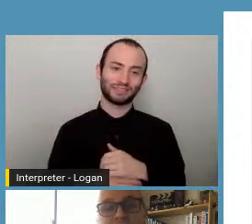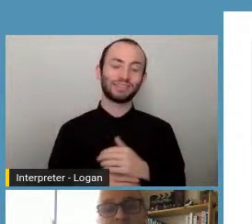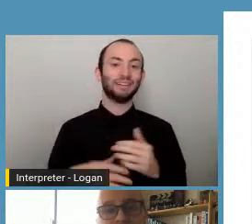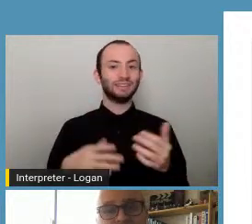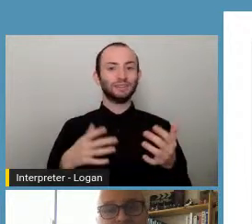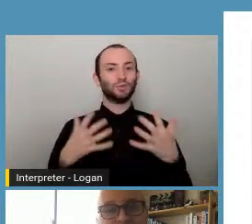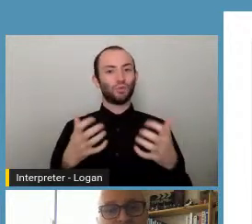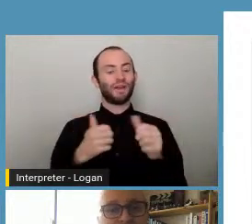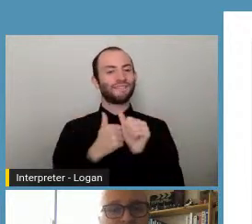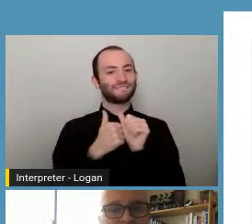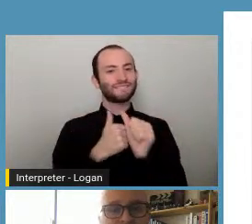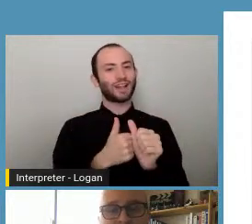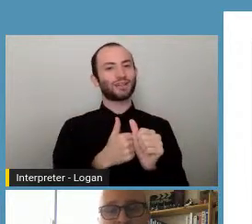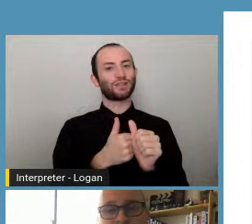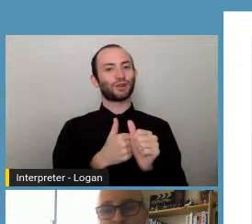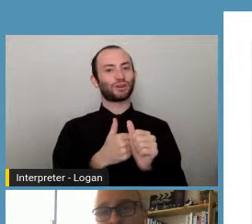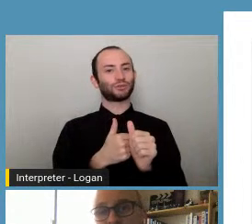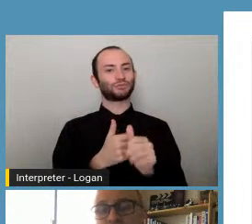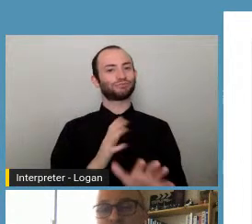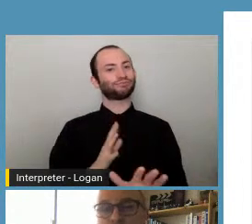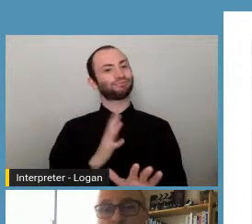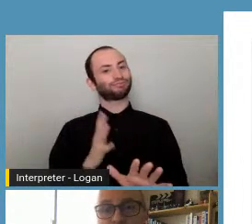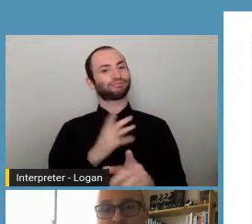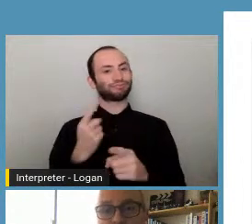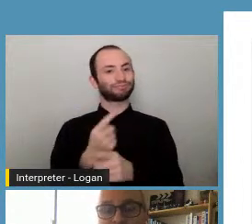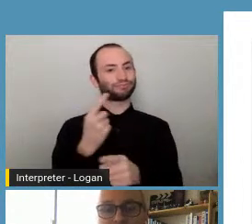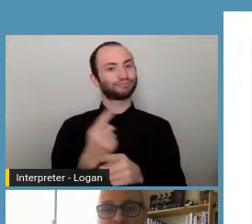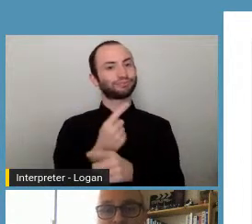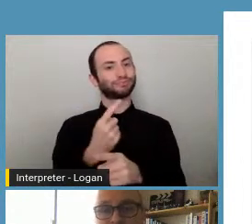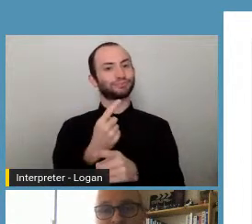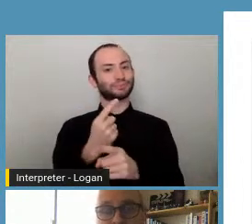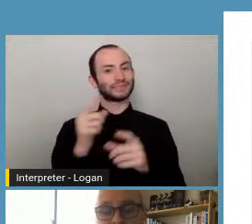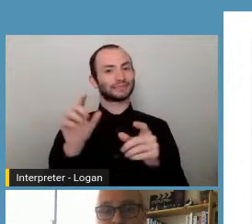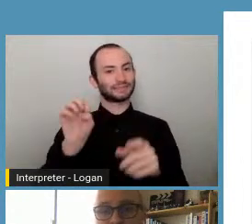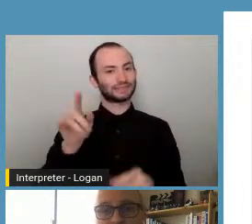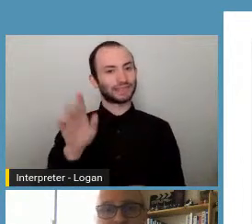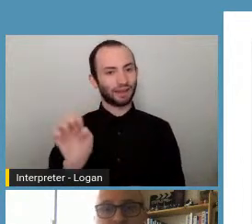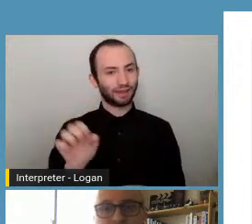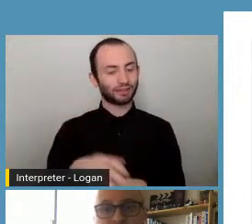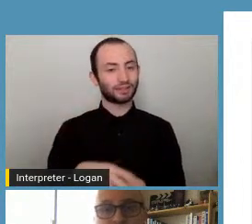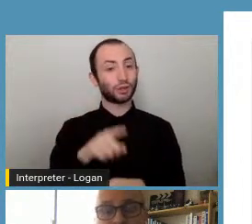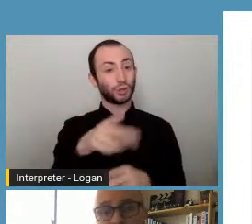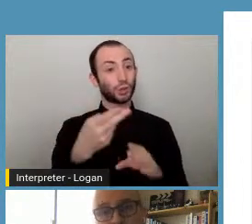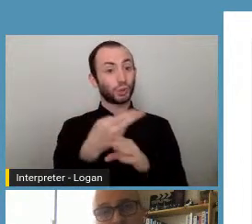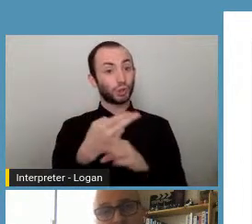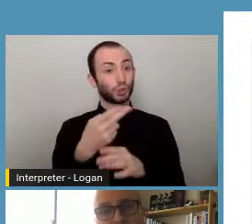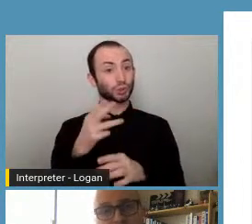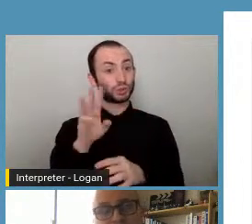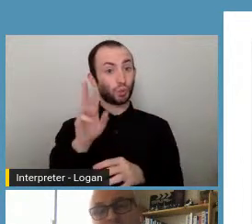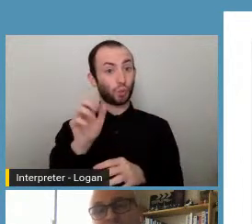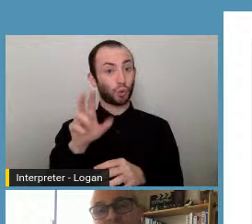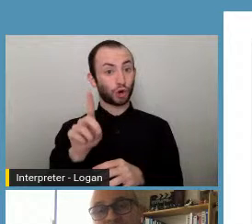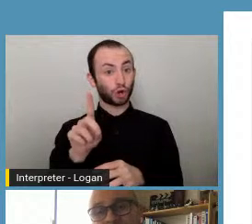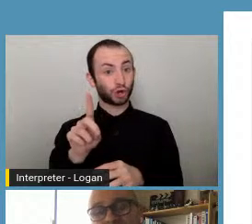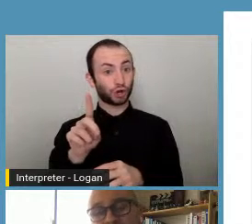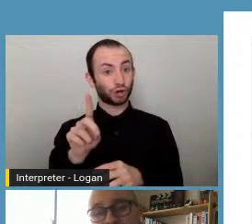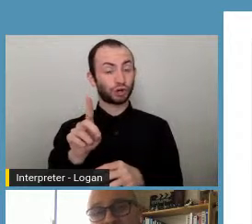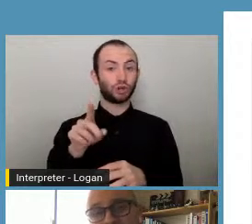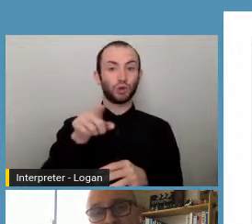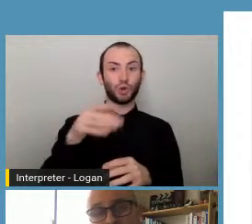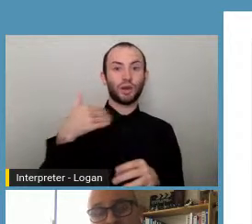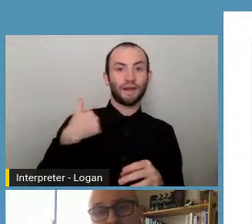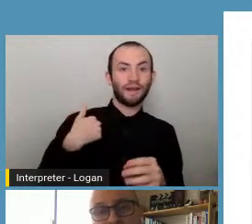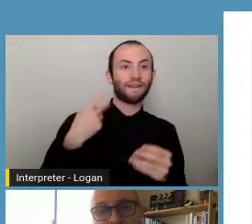document semantics and styles. You know, when you're using Word, rather than, you know, creating your own visual hierarchy that has